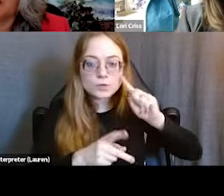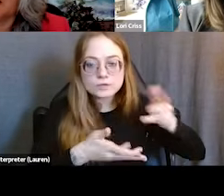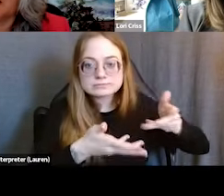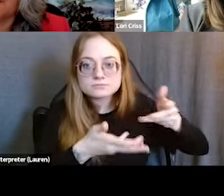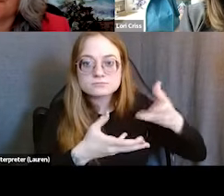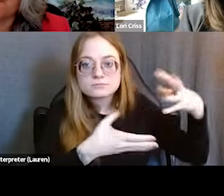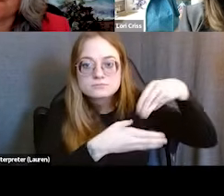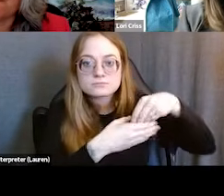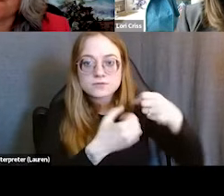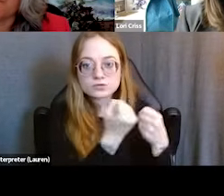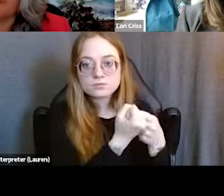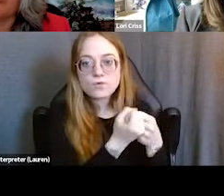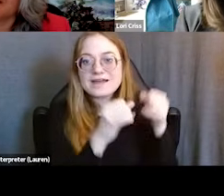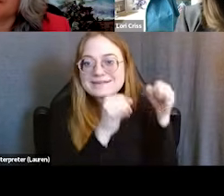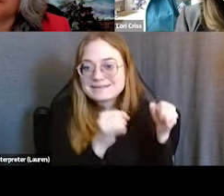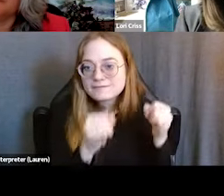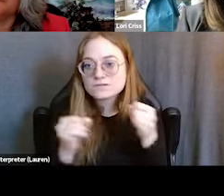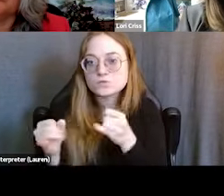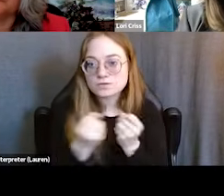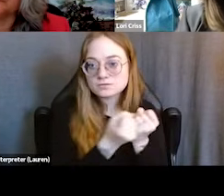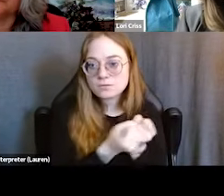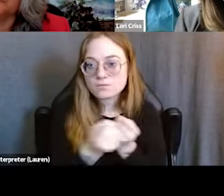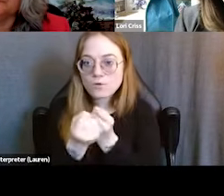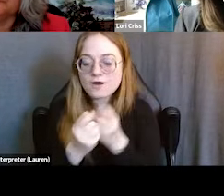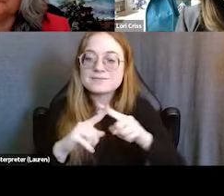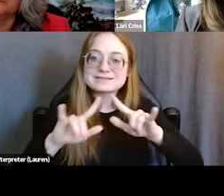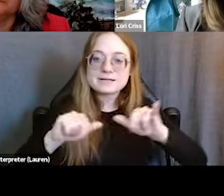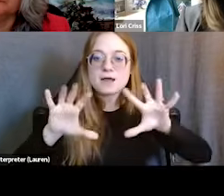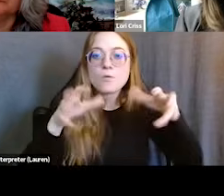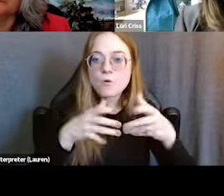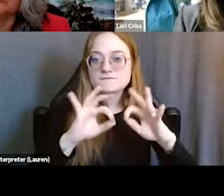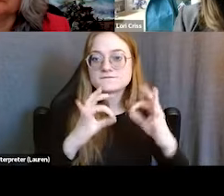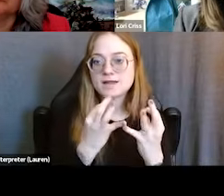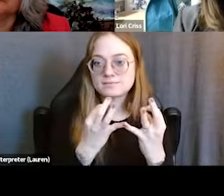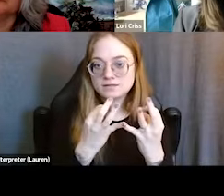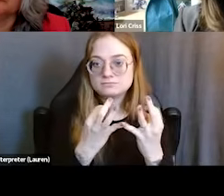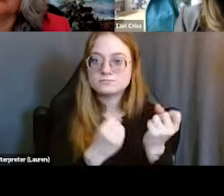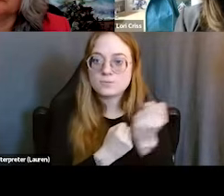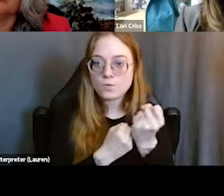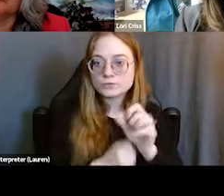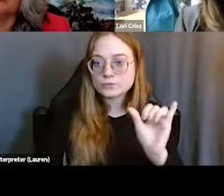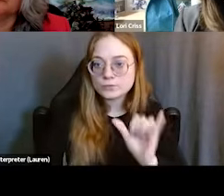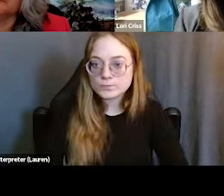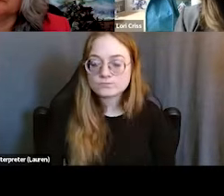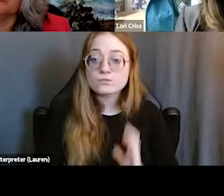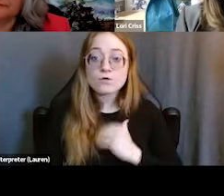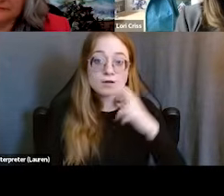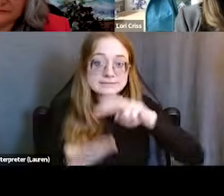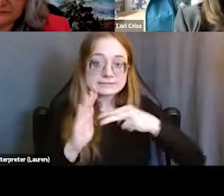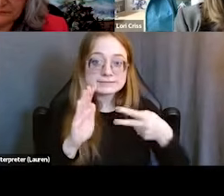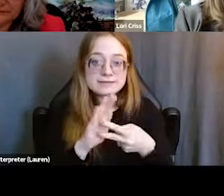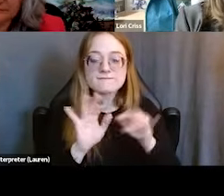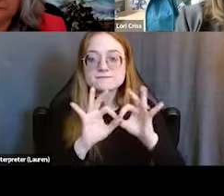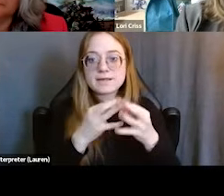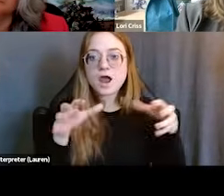they need individually, but that they need as a family as a whole as well. Our intent is to keep these families together, to